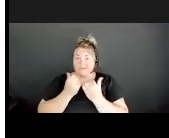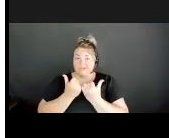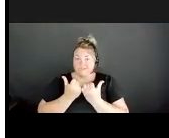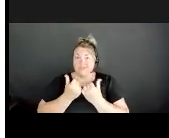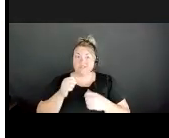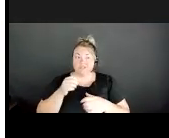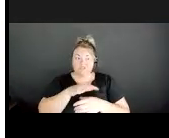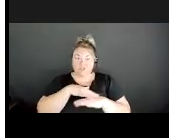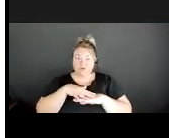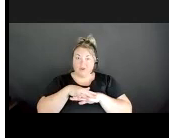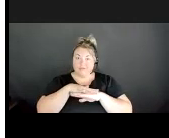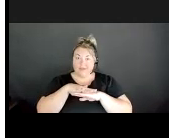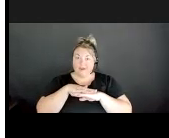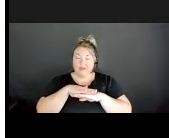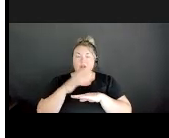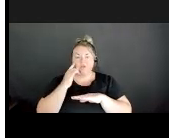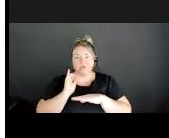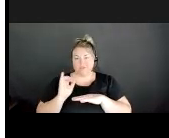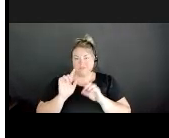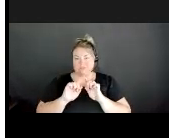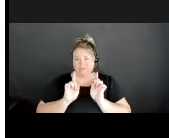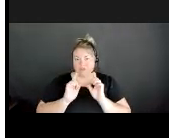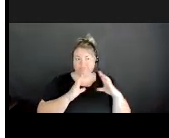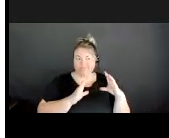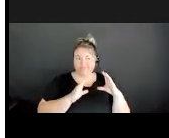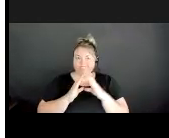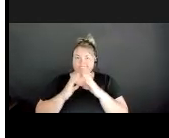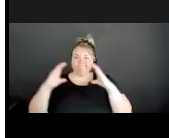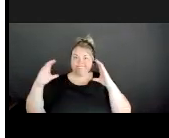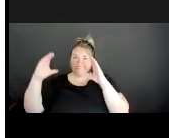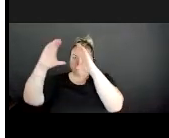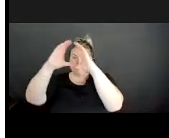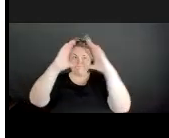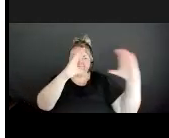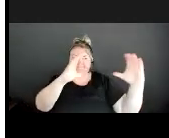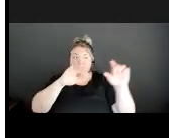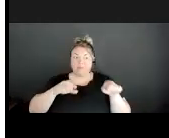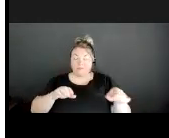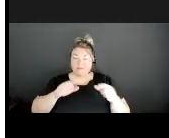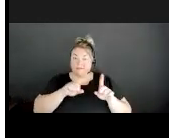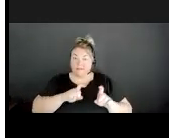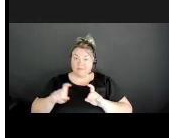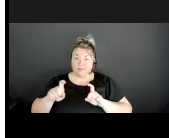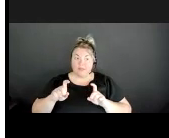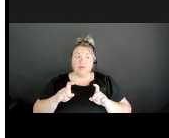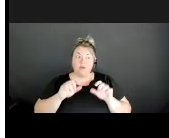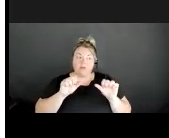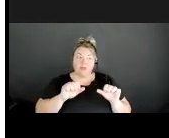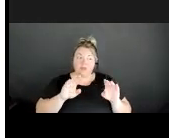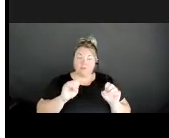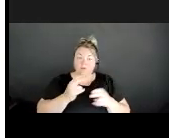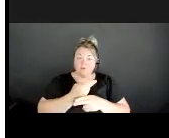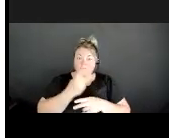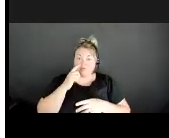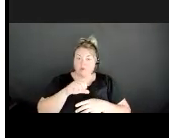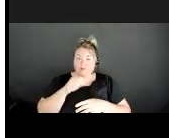this assessment may be one that was used and was completed for another government entity or through a third